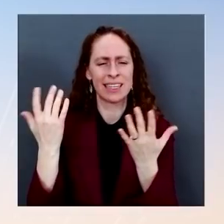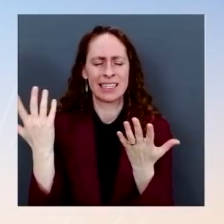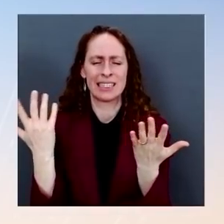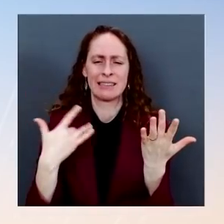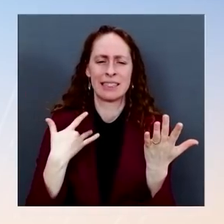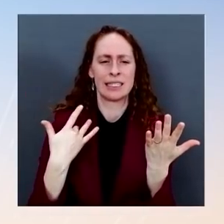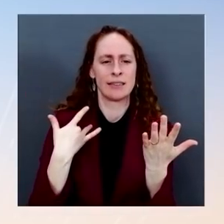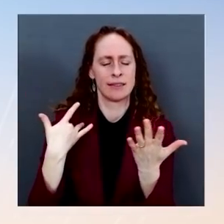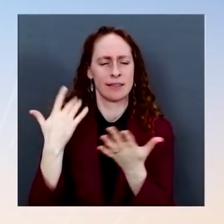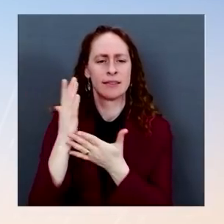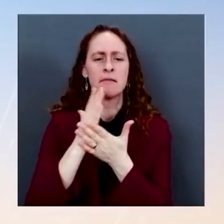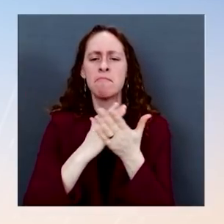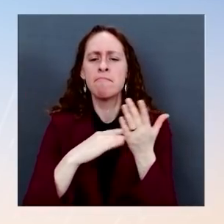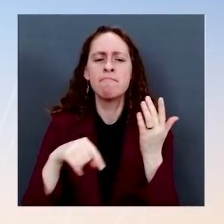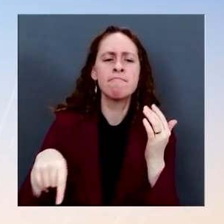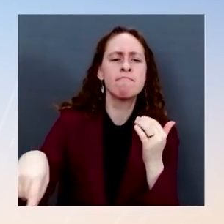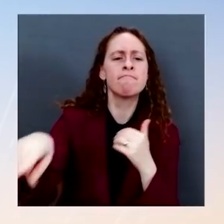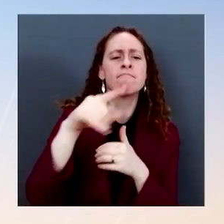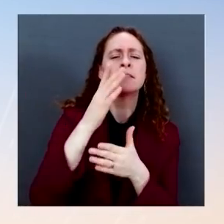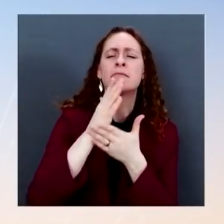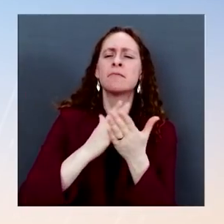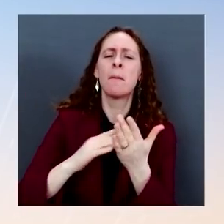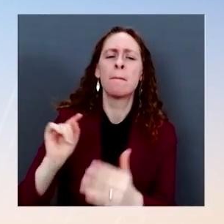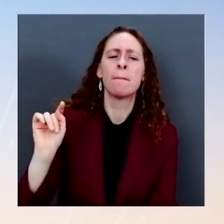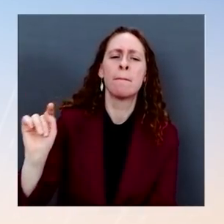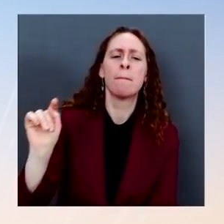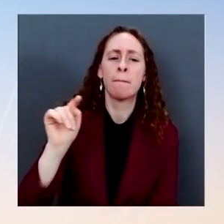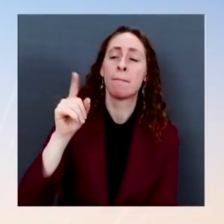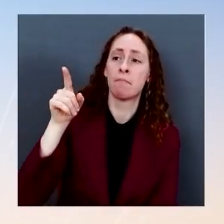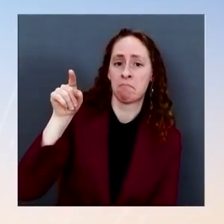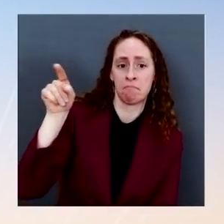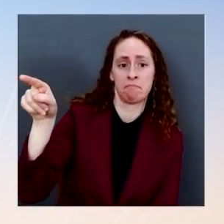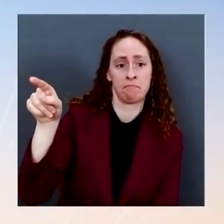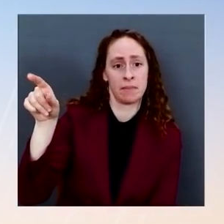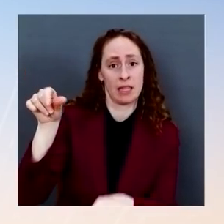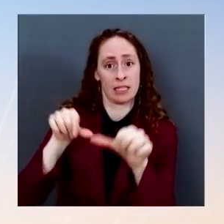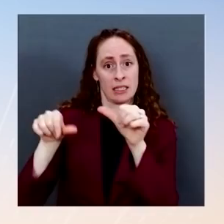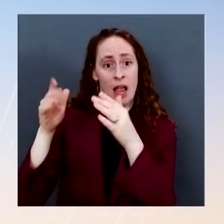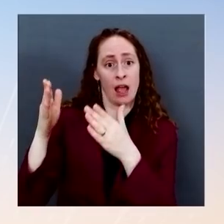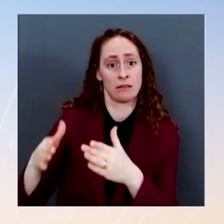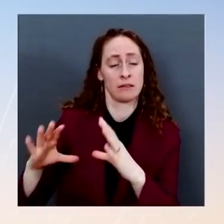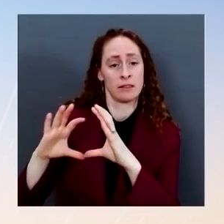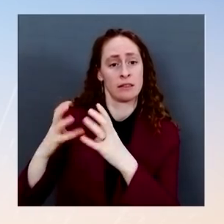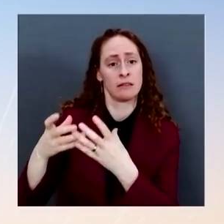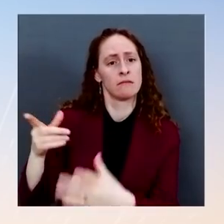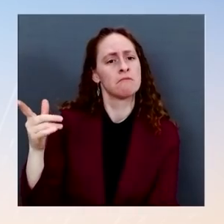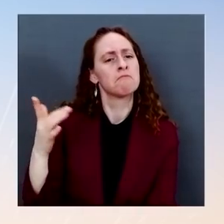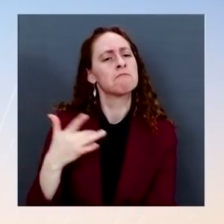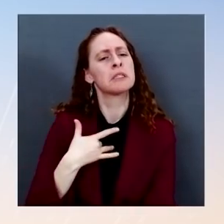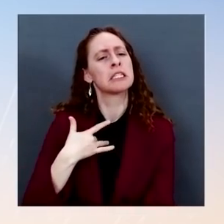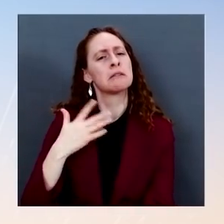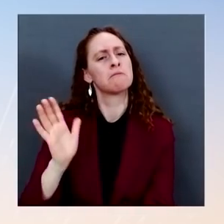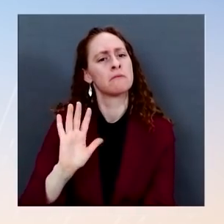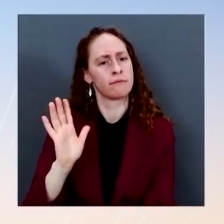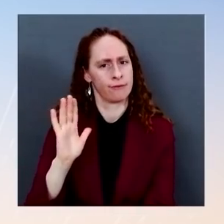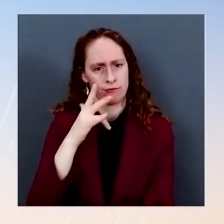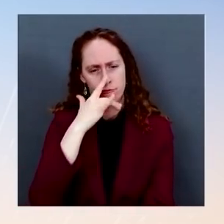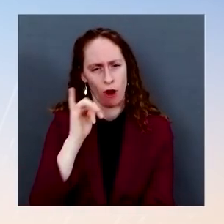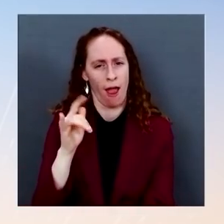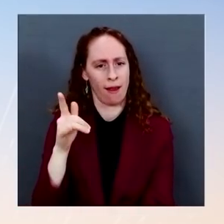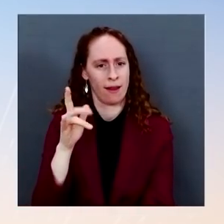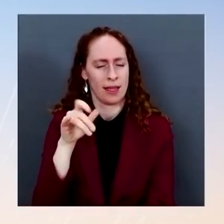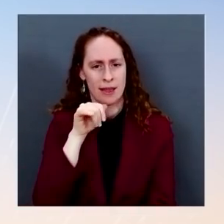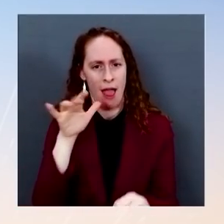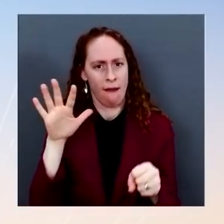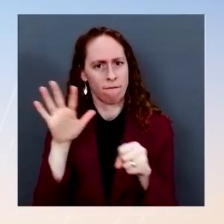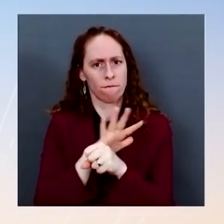that. So can you help just talk a little bit about what the White House's message on Omicron is? What should the public be thinking? How should we be concerned?